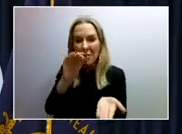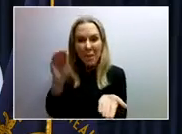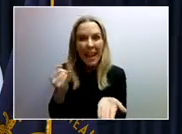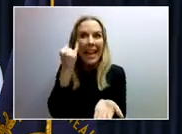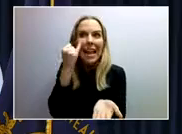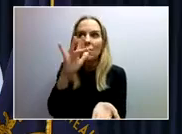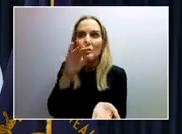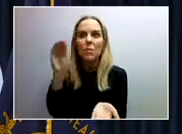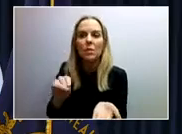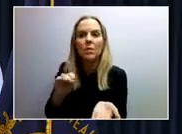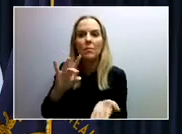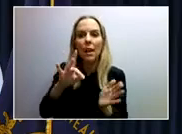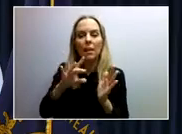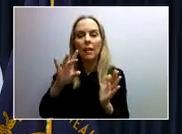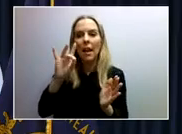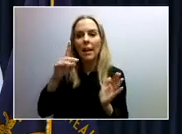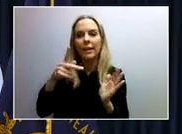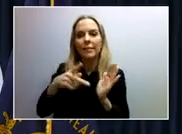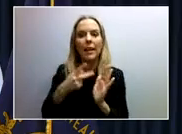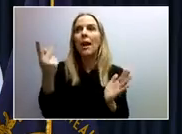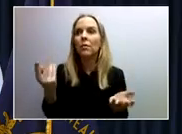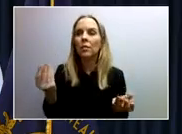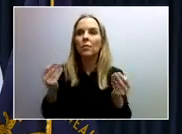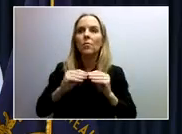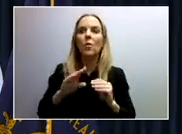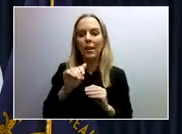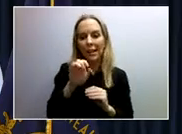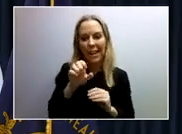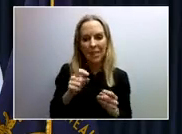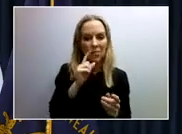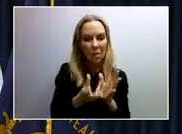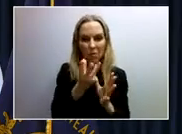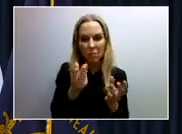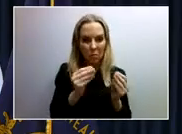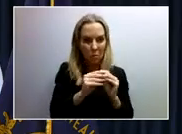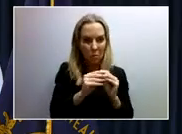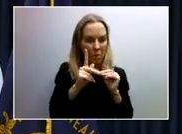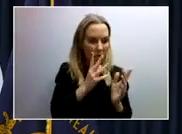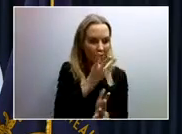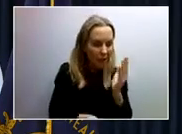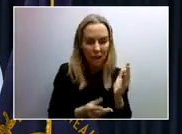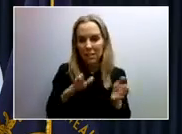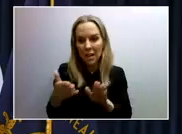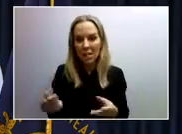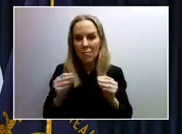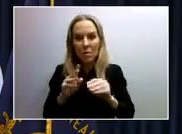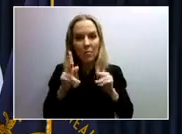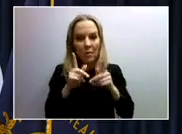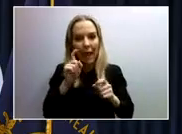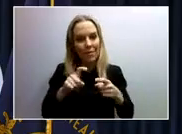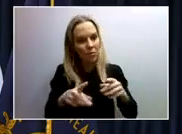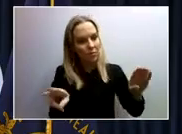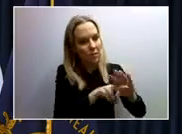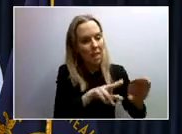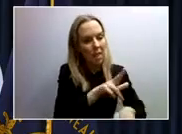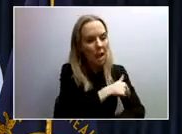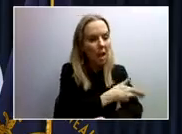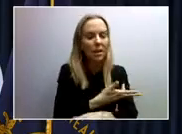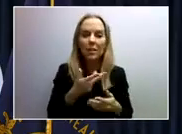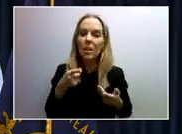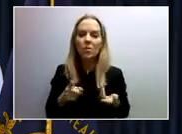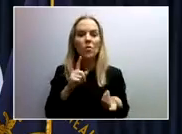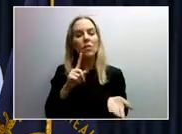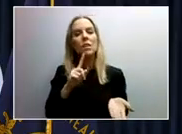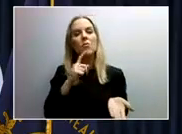more cases, we'll lose more people and more people will be in the hospital. And as prevalent as this is